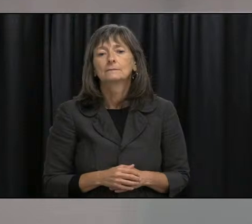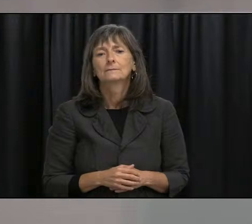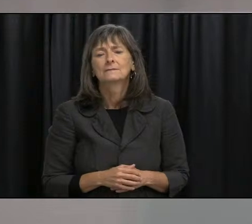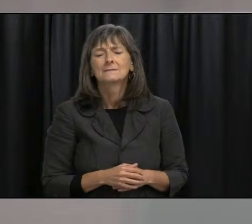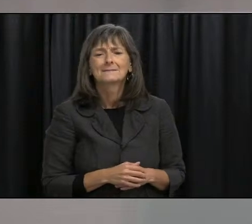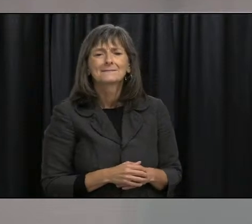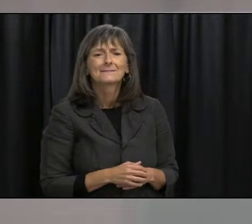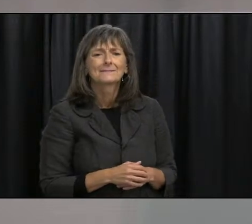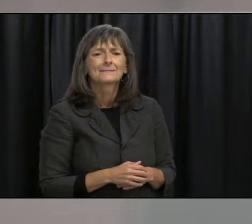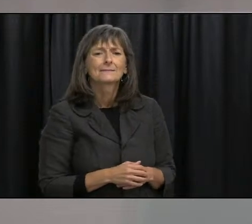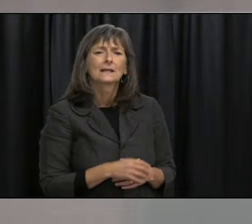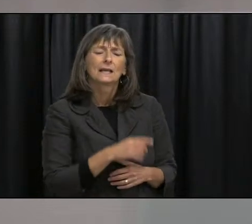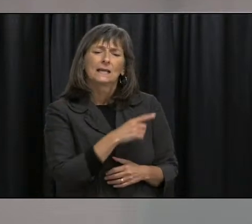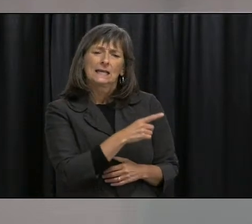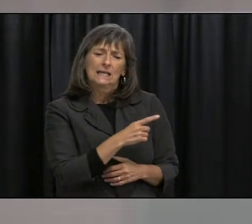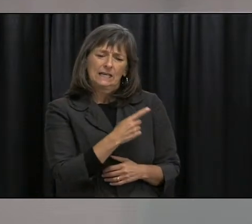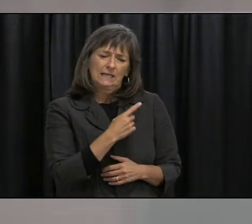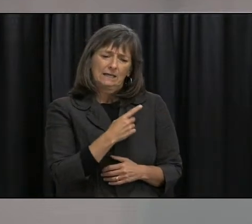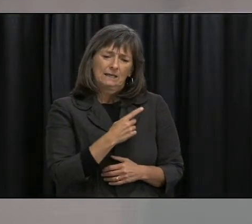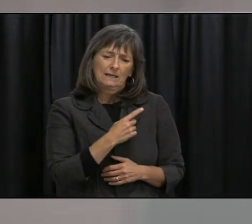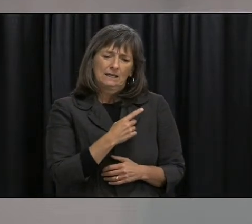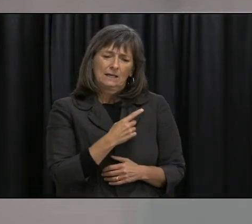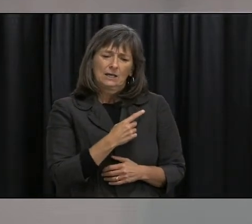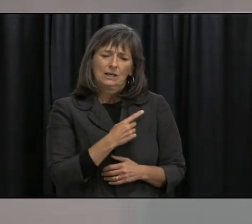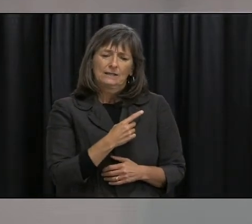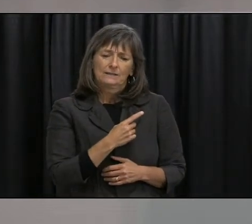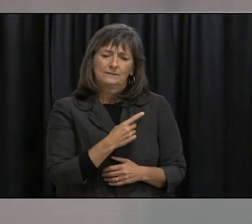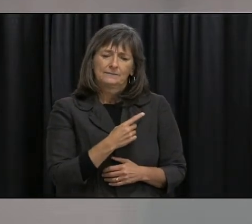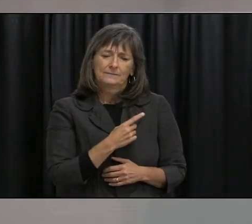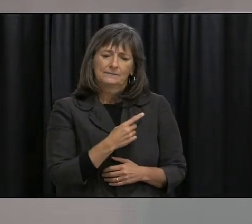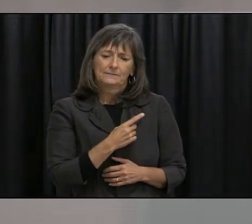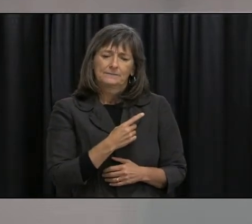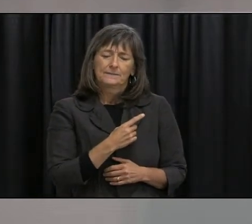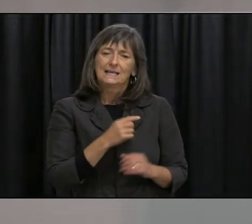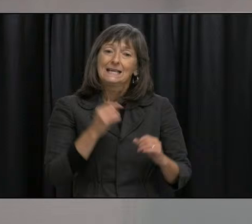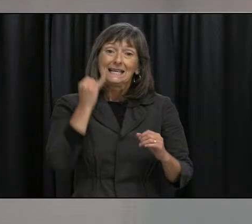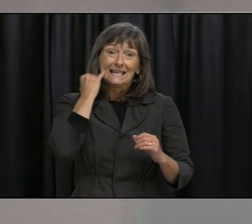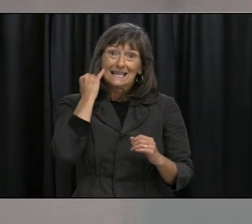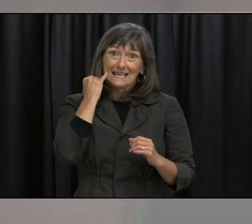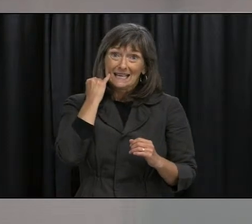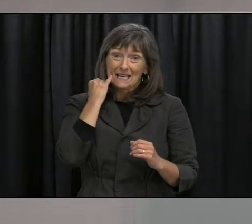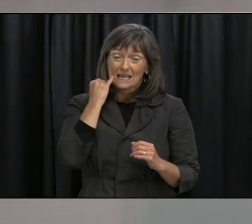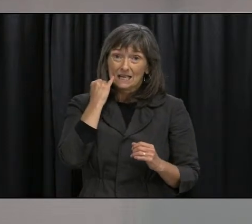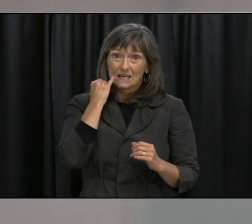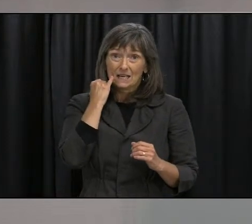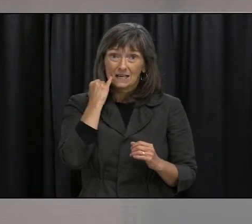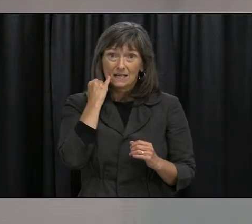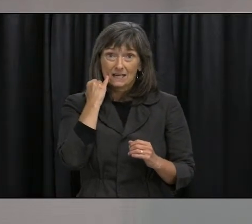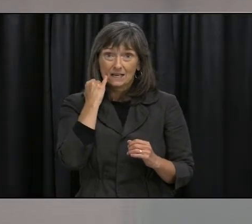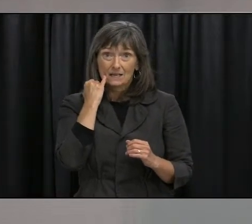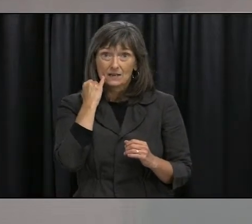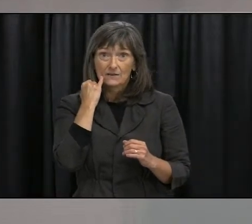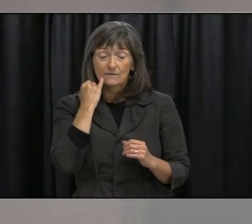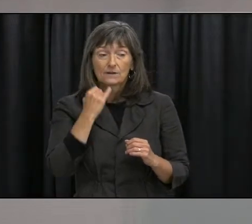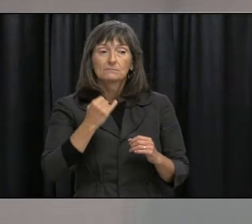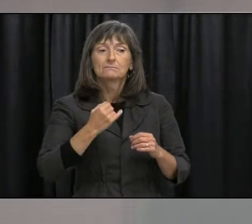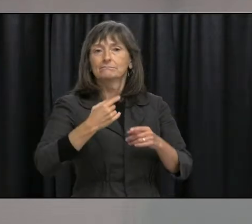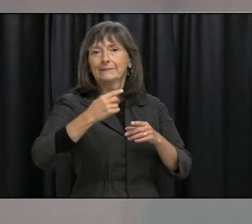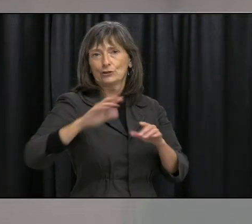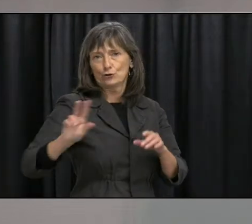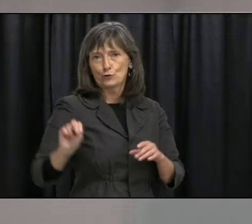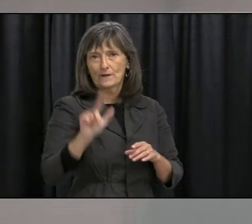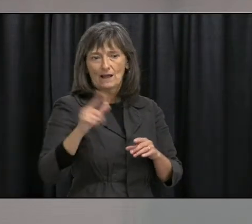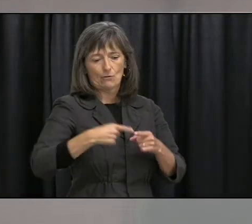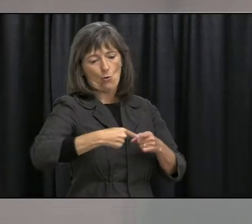me what the top 3 things are that you want to see or that you think we should see before discussing opening up to